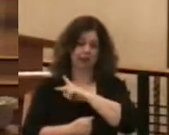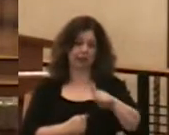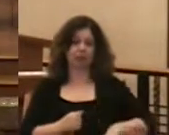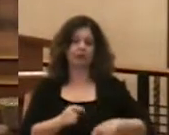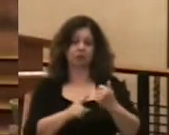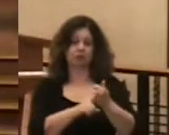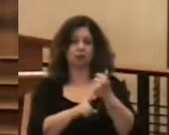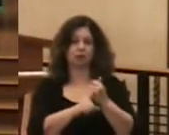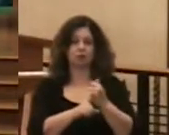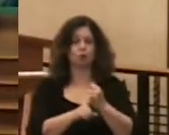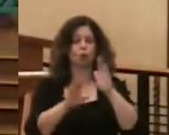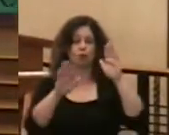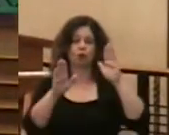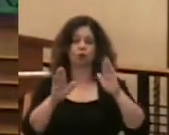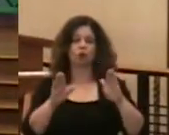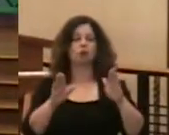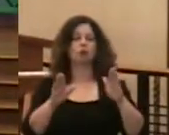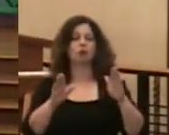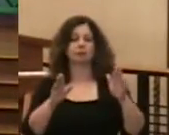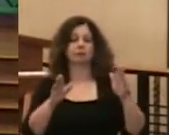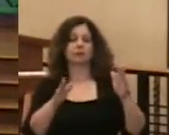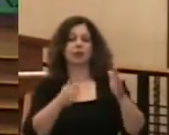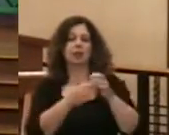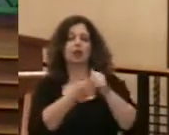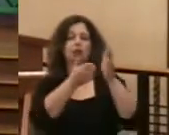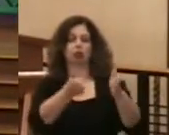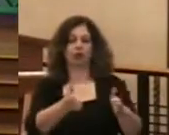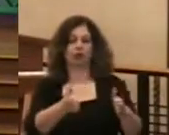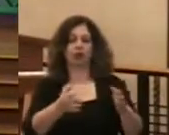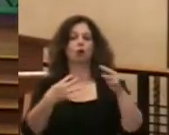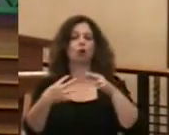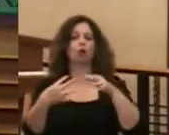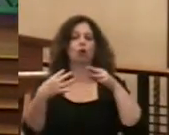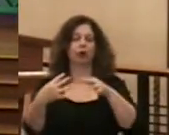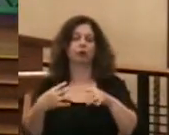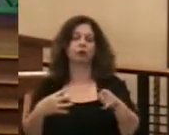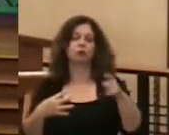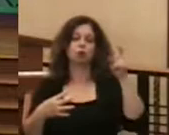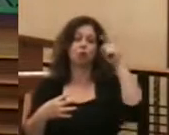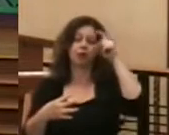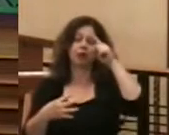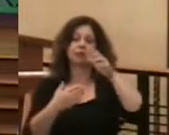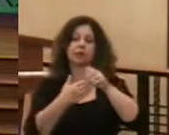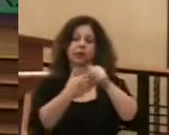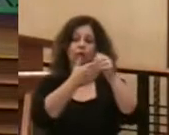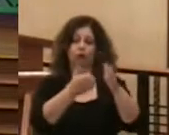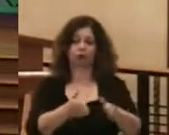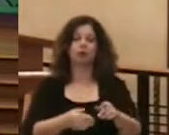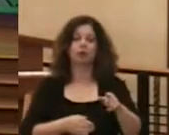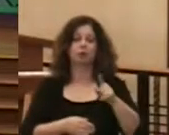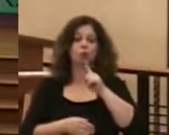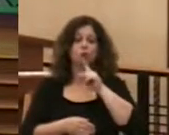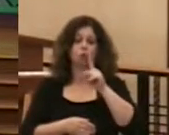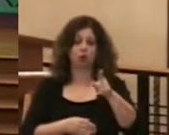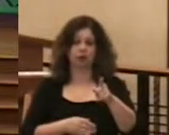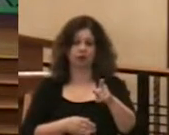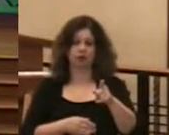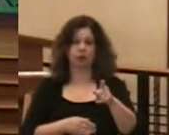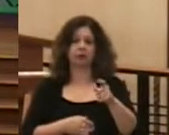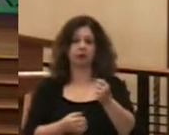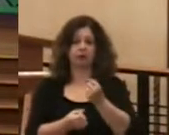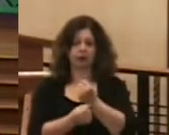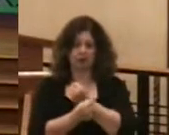military commander. He was a wise leader, and he really did